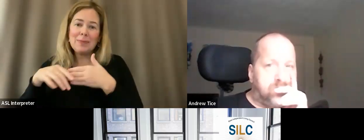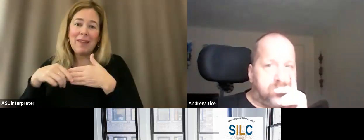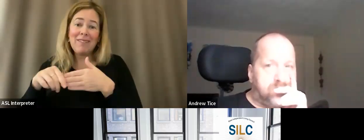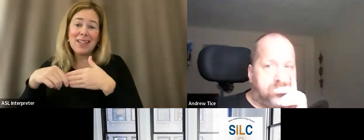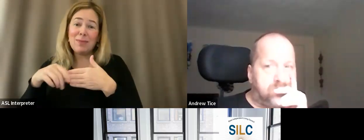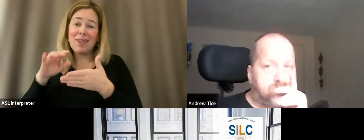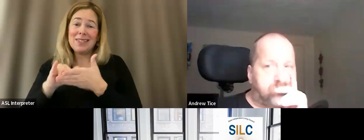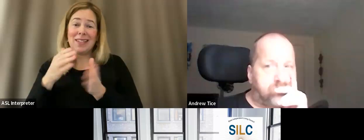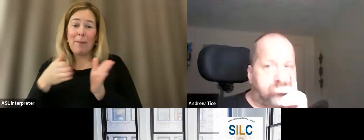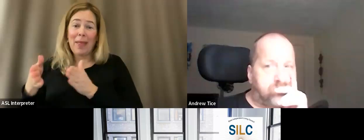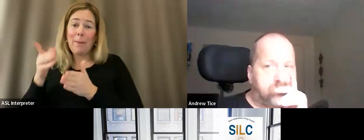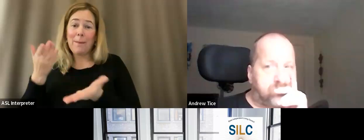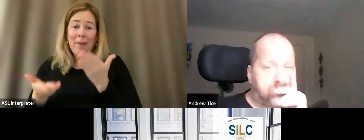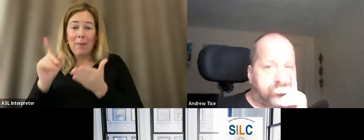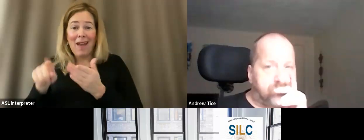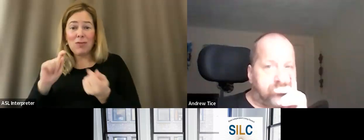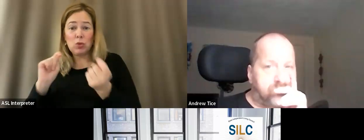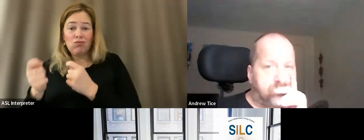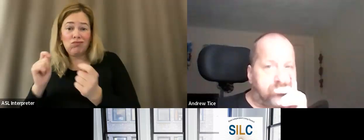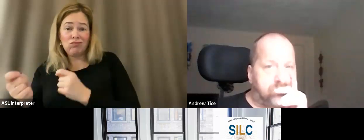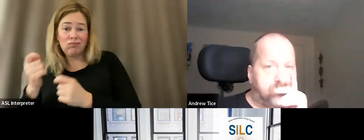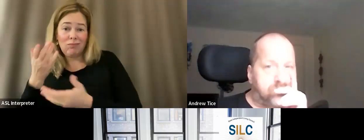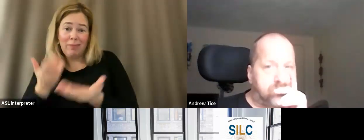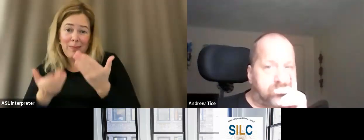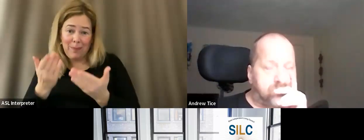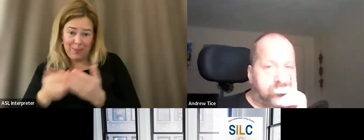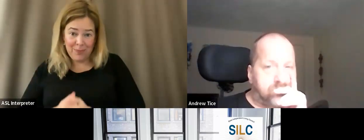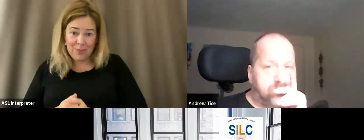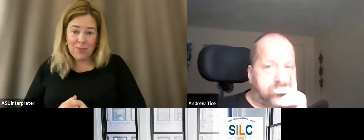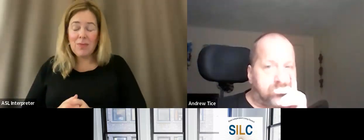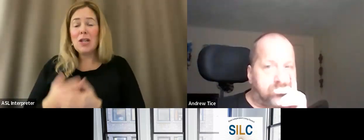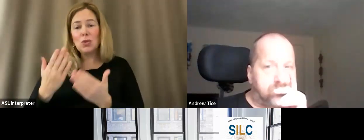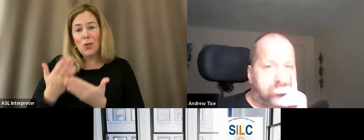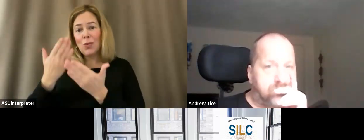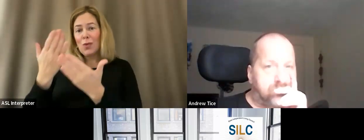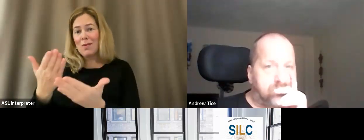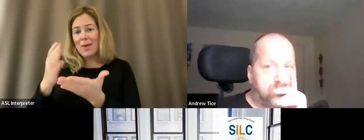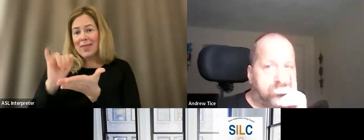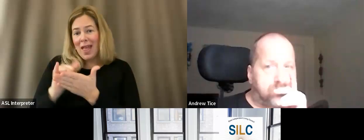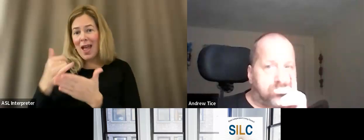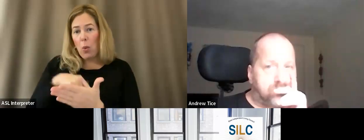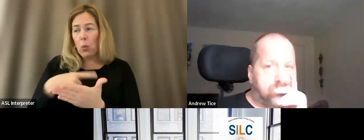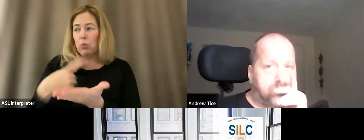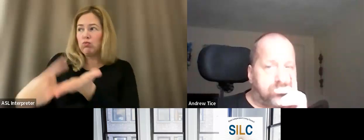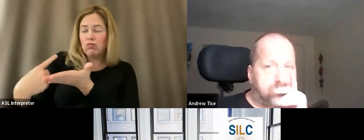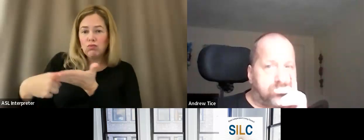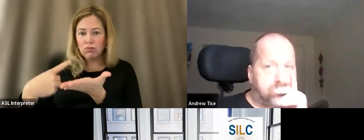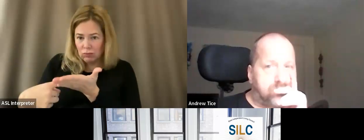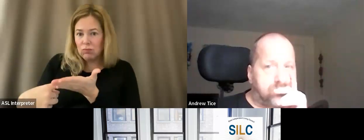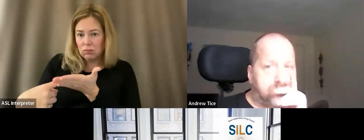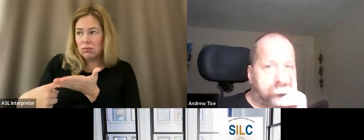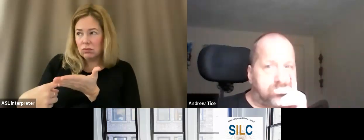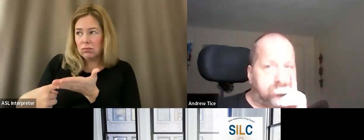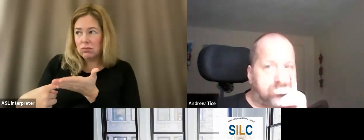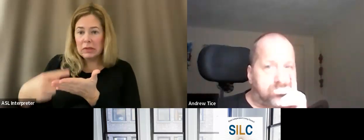changed. So they recommend that we consult as